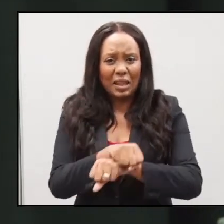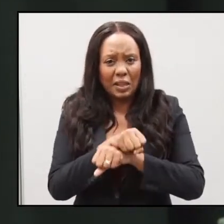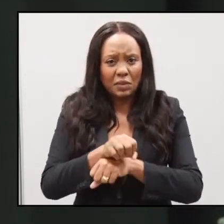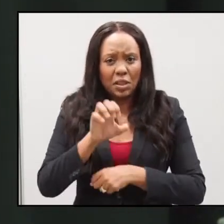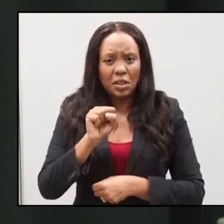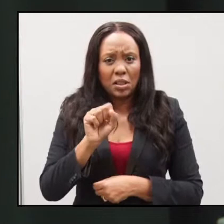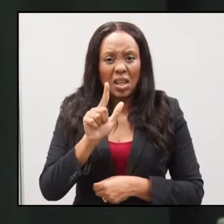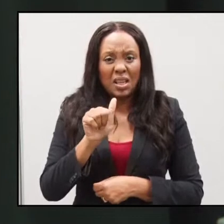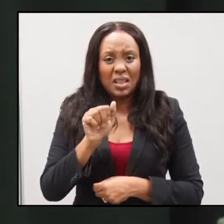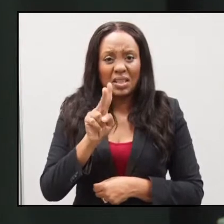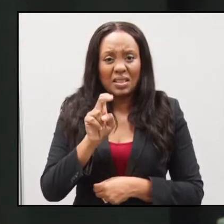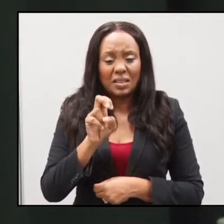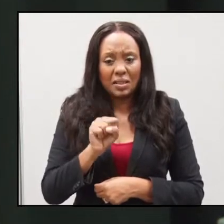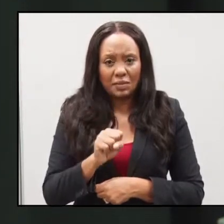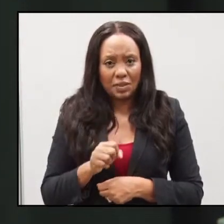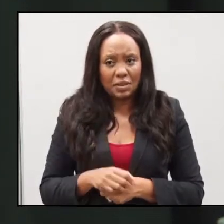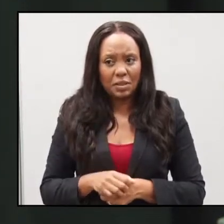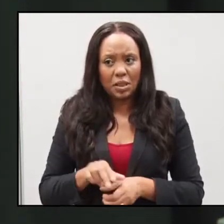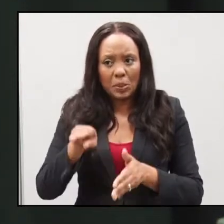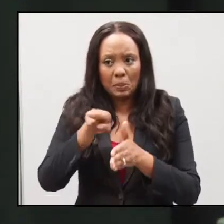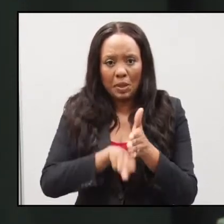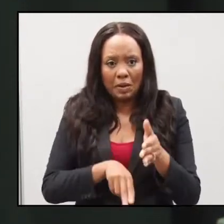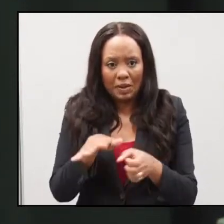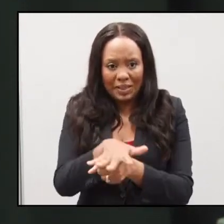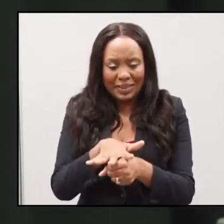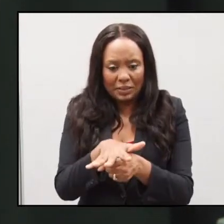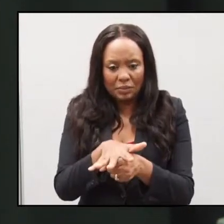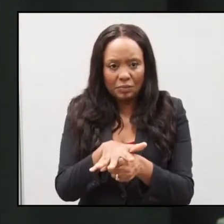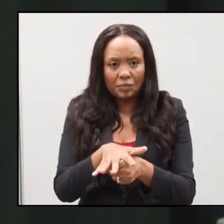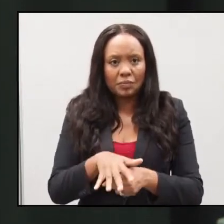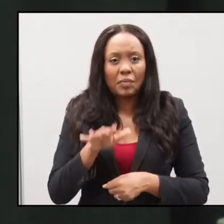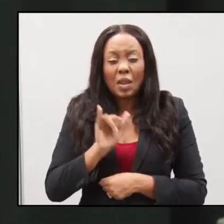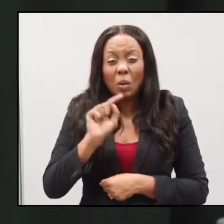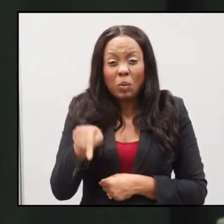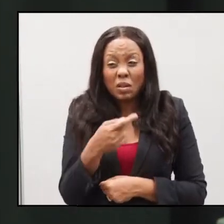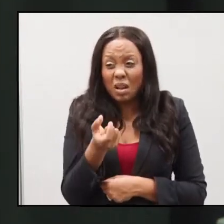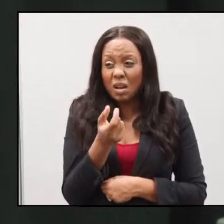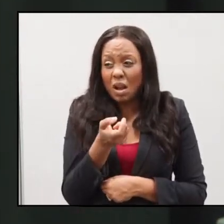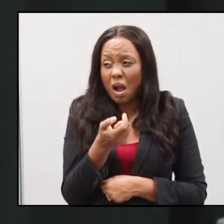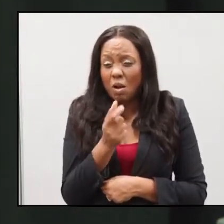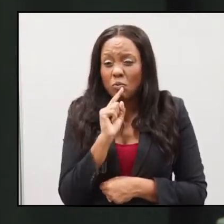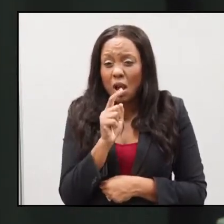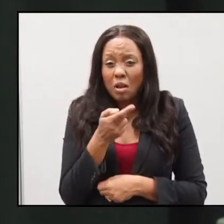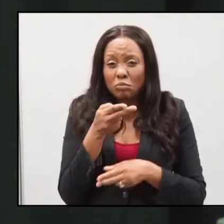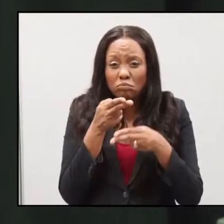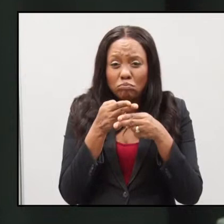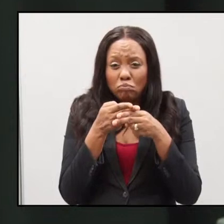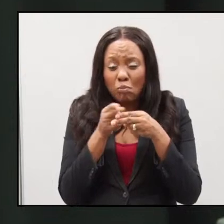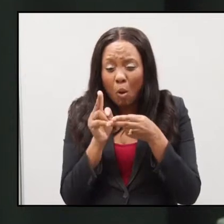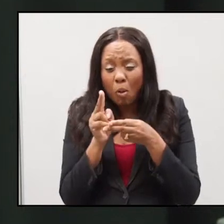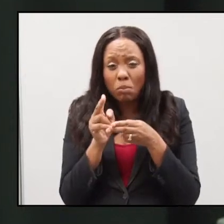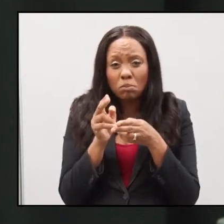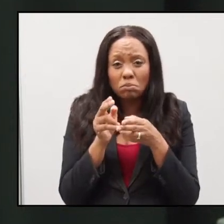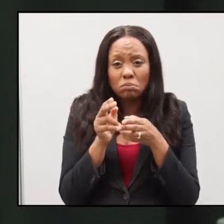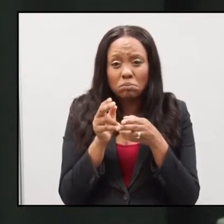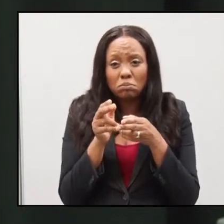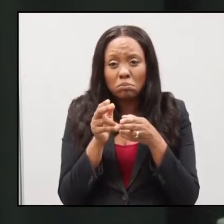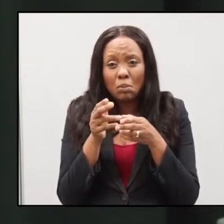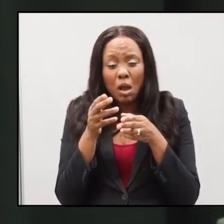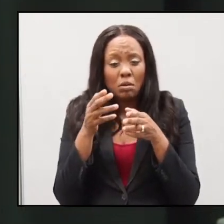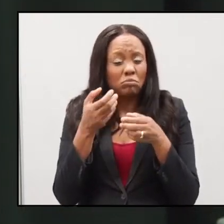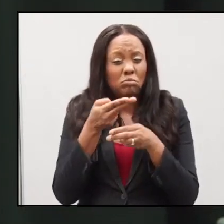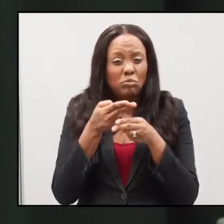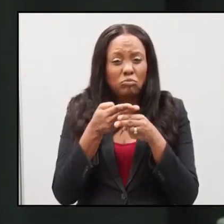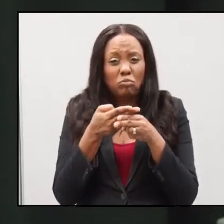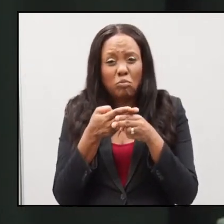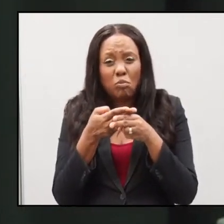represent a oomph of what happened in this nation. One of the interesting